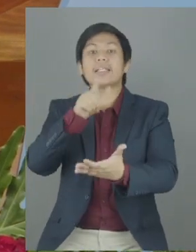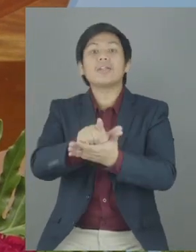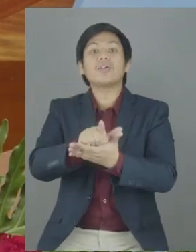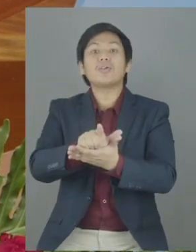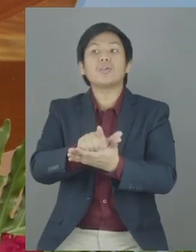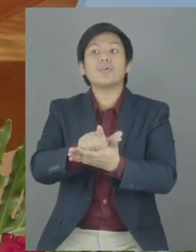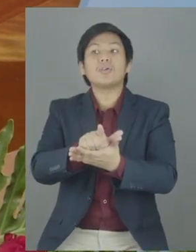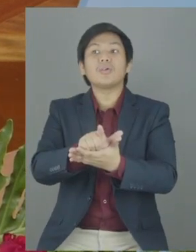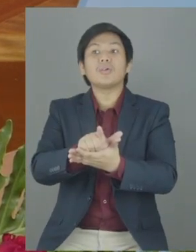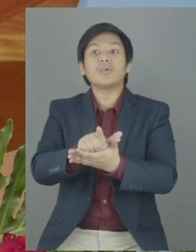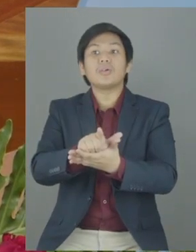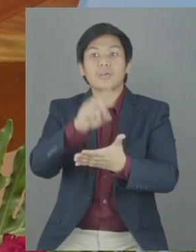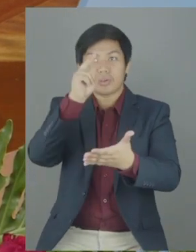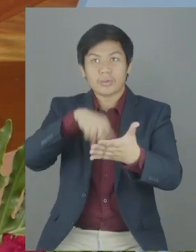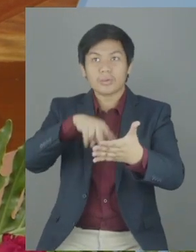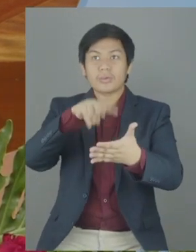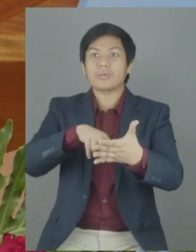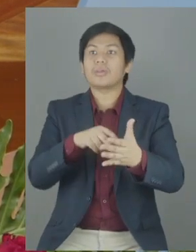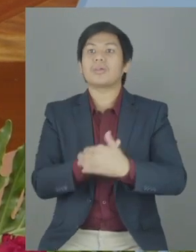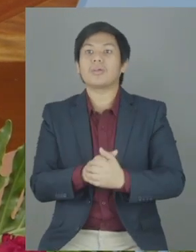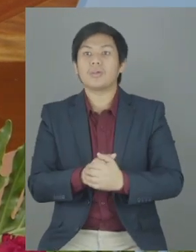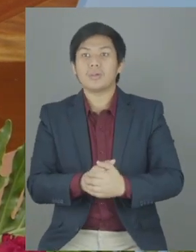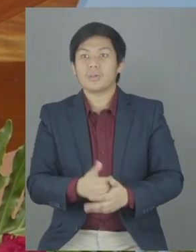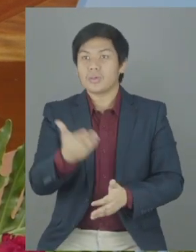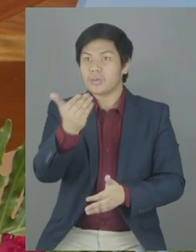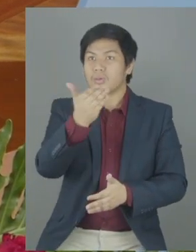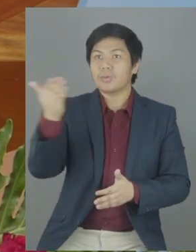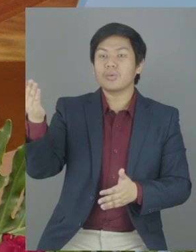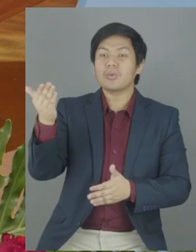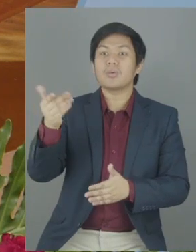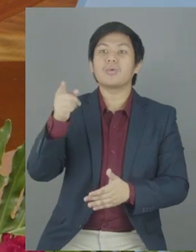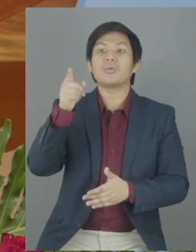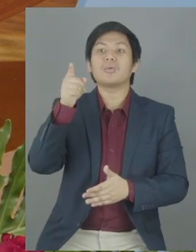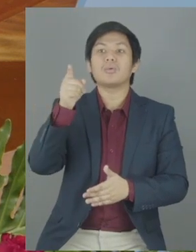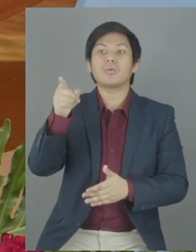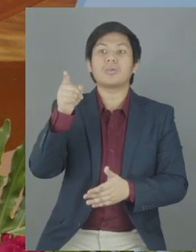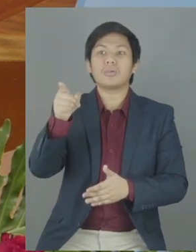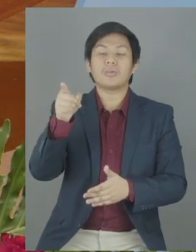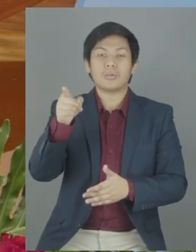if I may read, to those who are elect